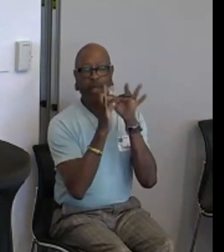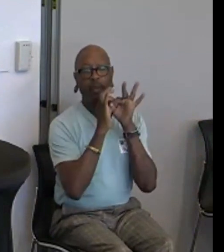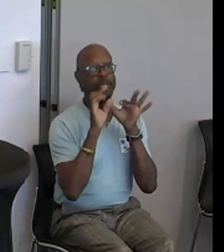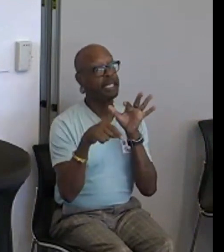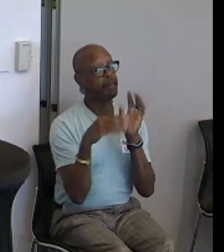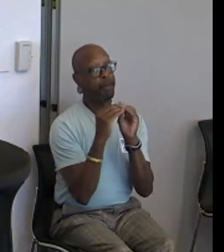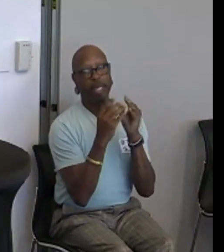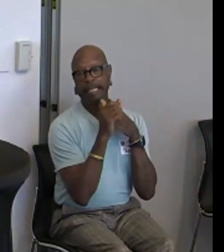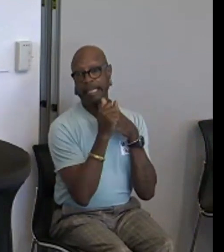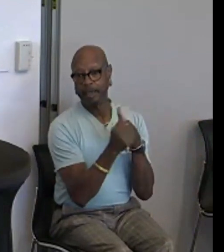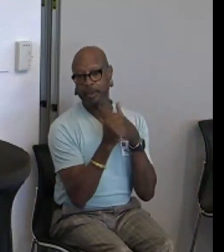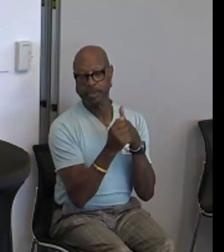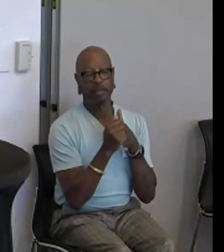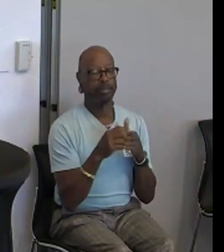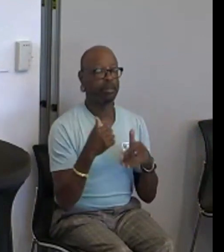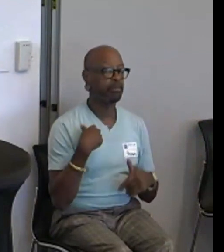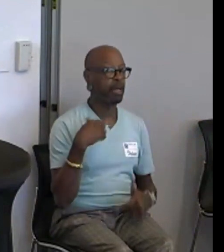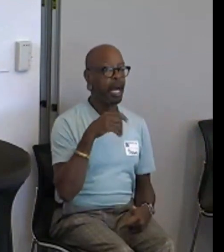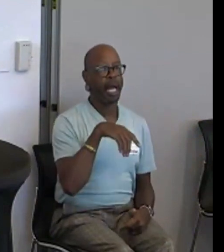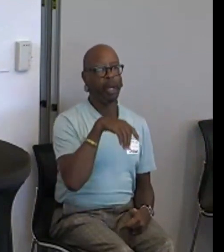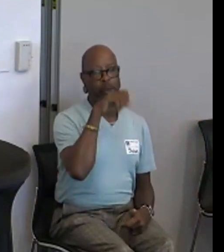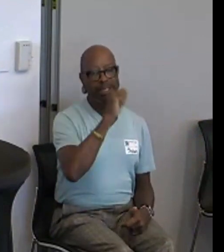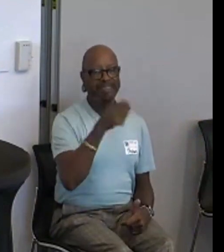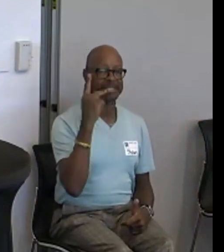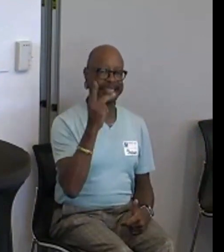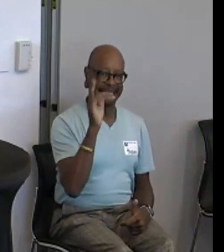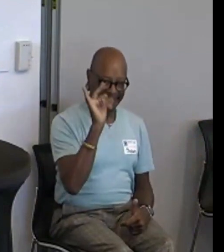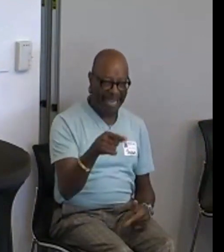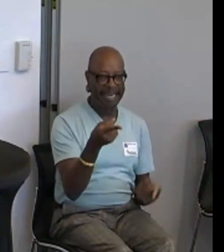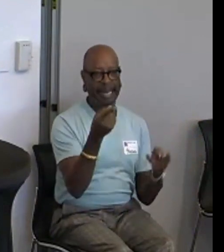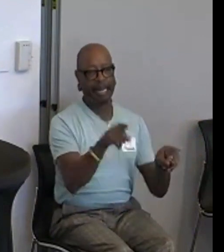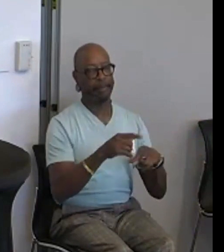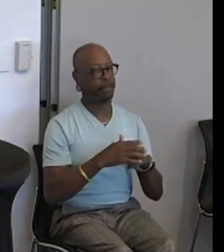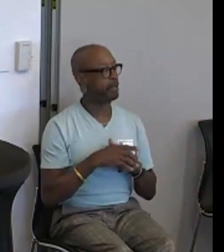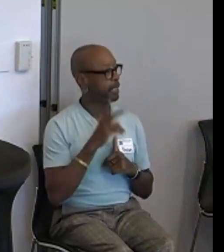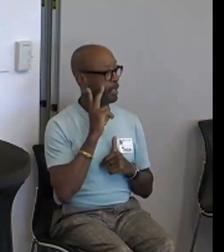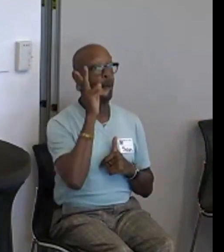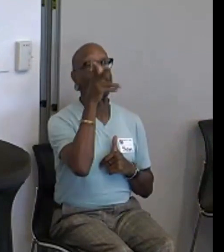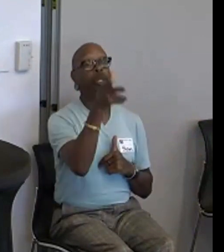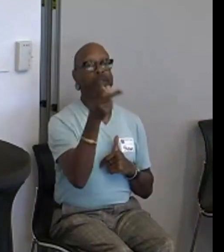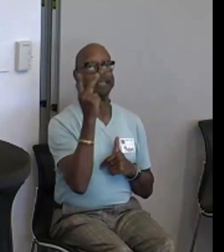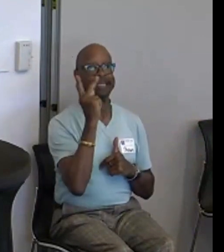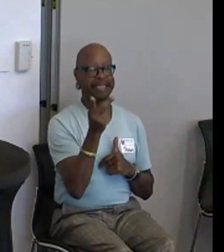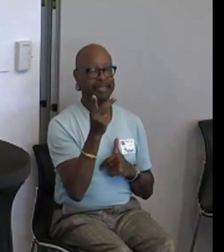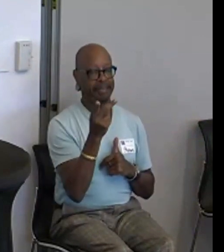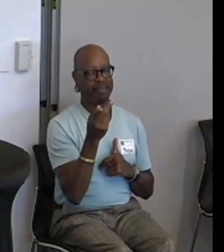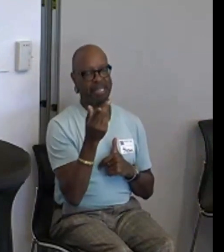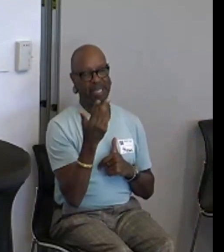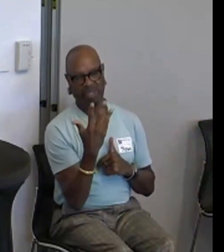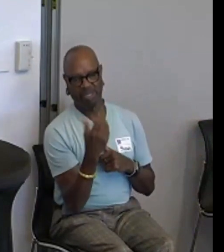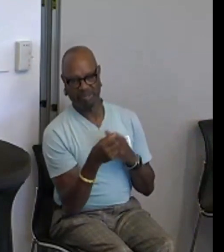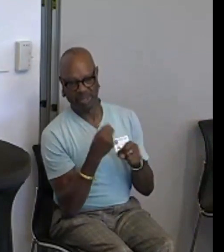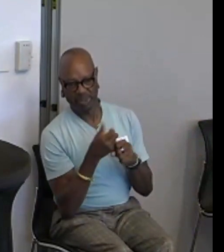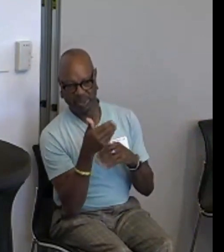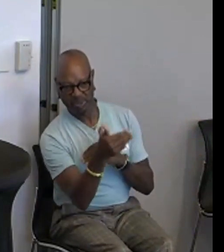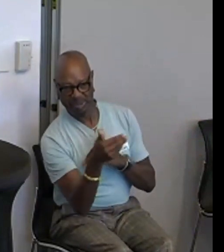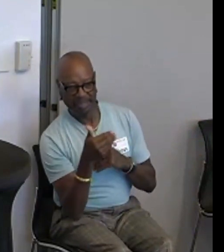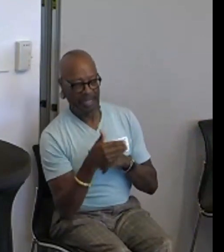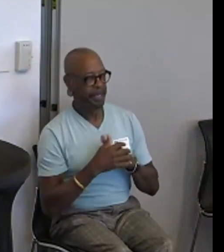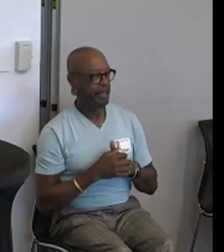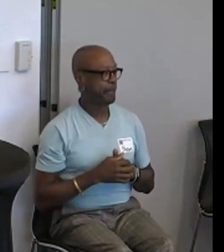would love to see it happen, and I think we will see it happen in the next 5 years.